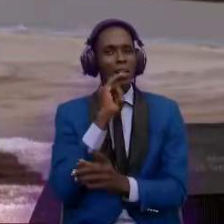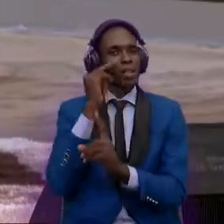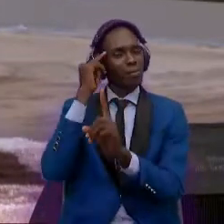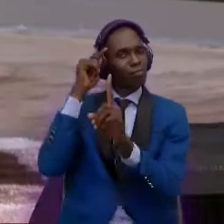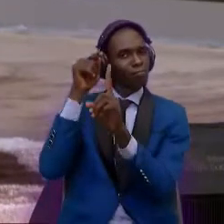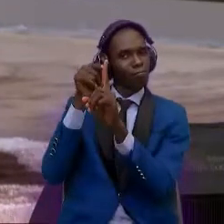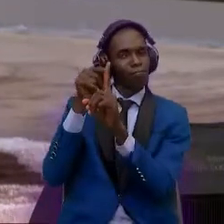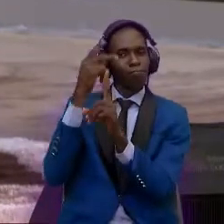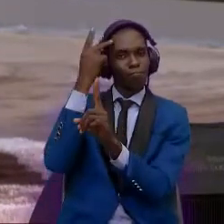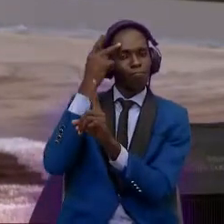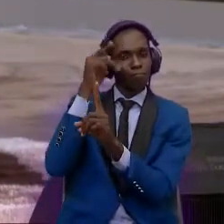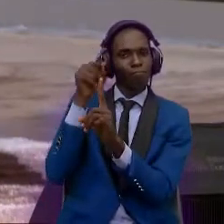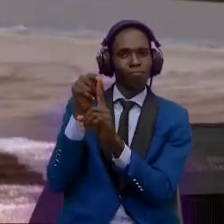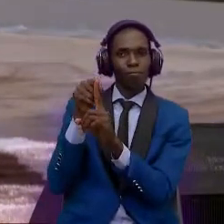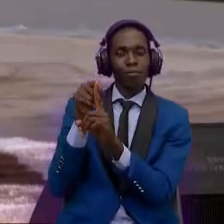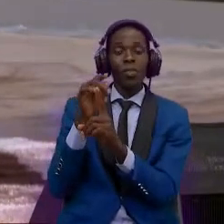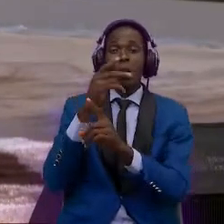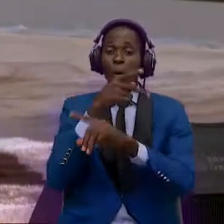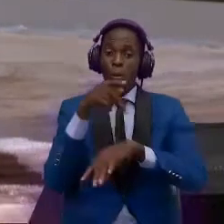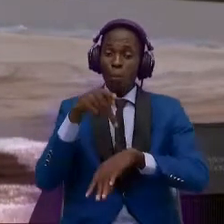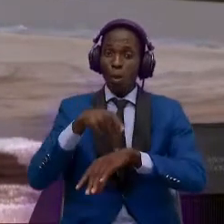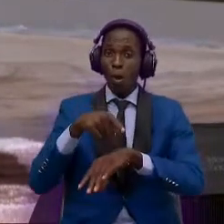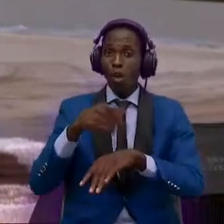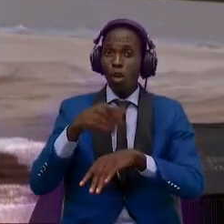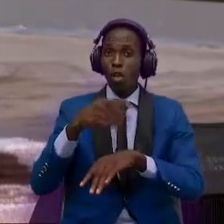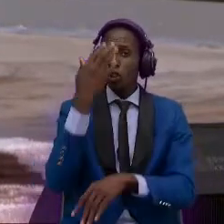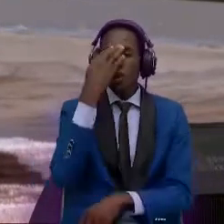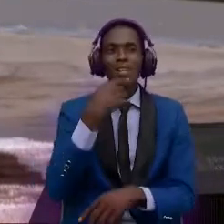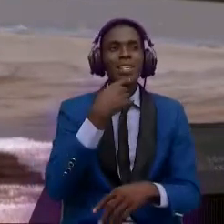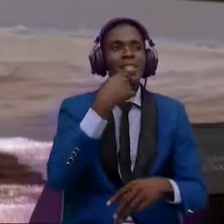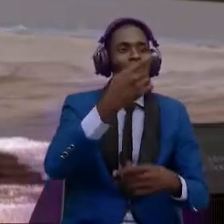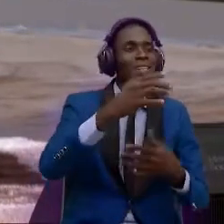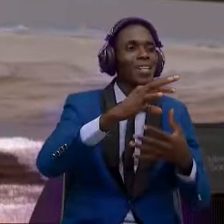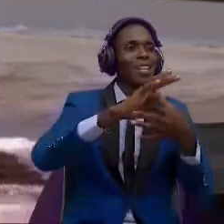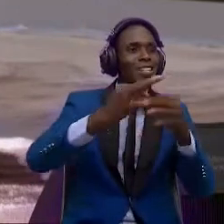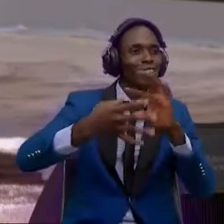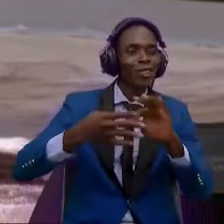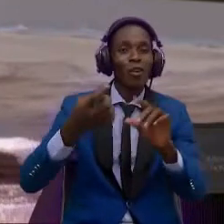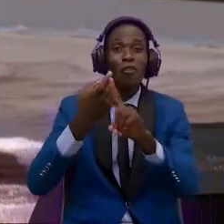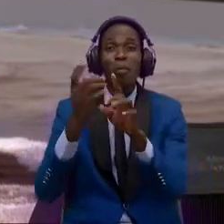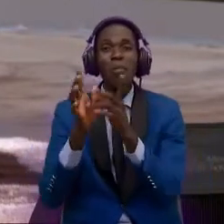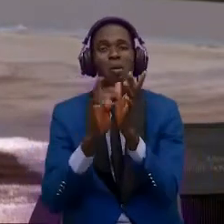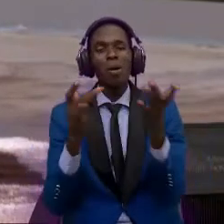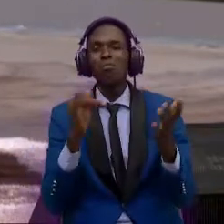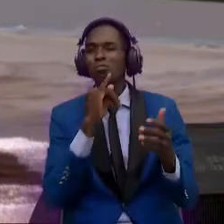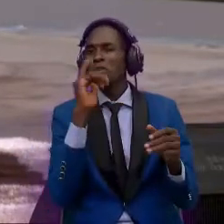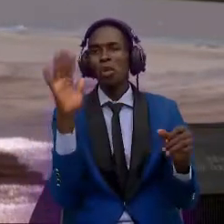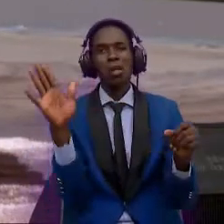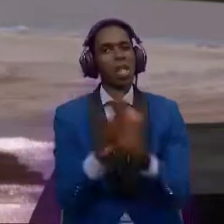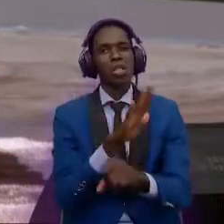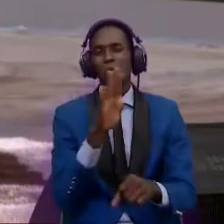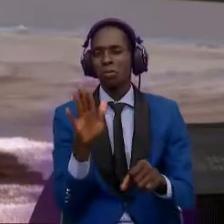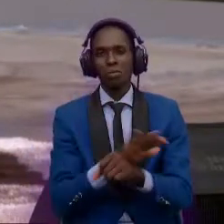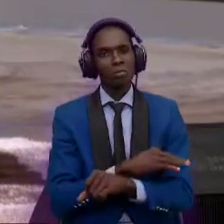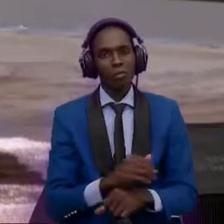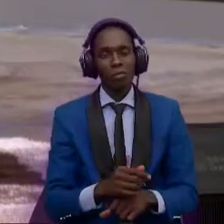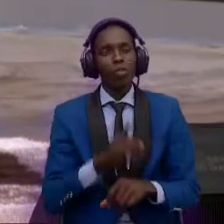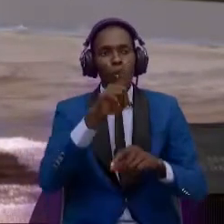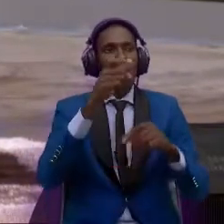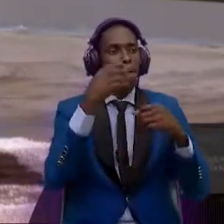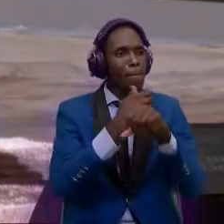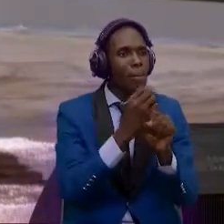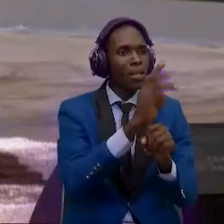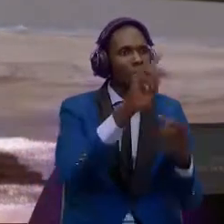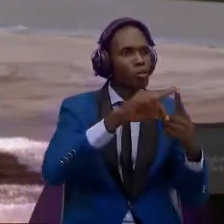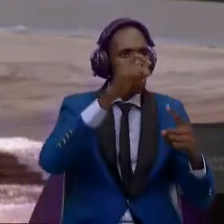That's the purpose. Paul the apostle knew, telling stories, even Bible stories, that's not enough. You get them to